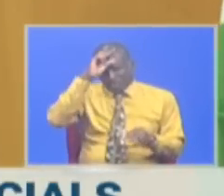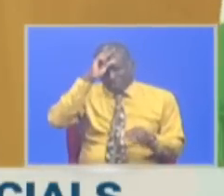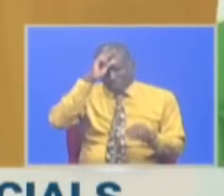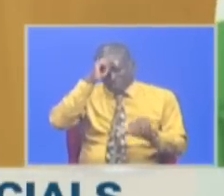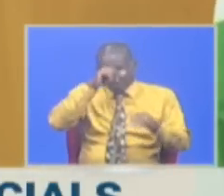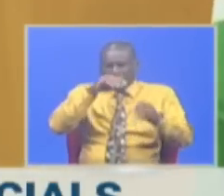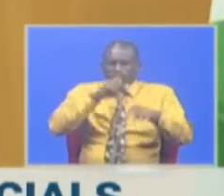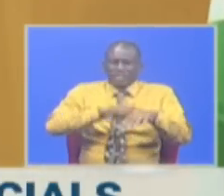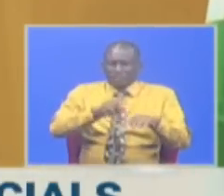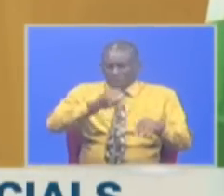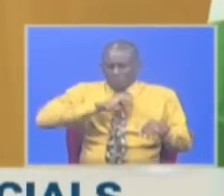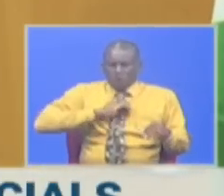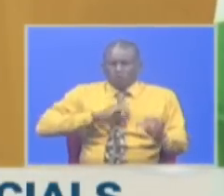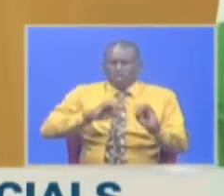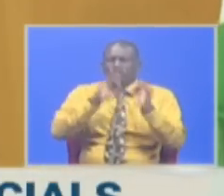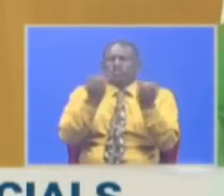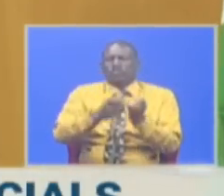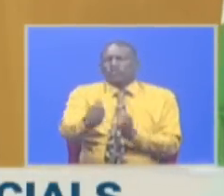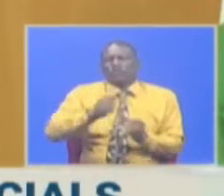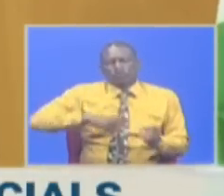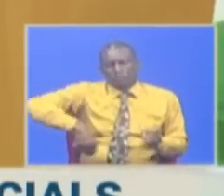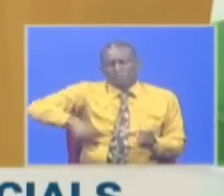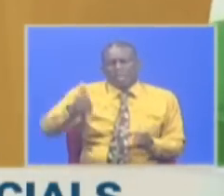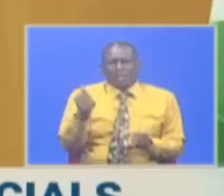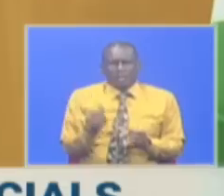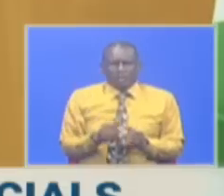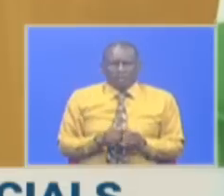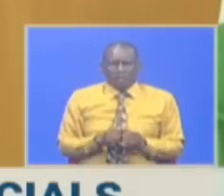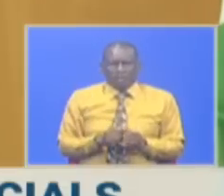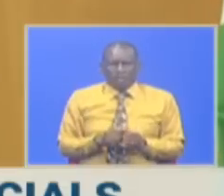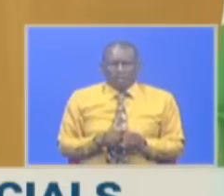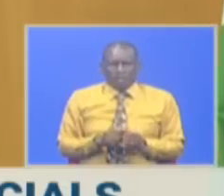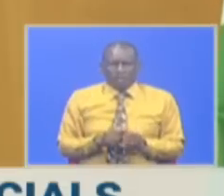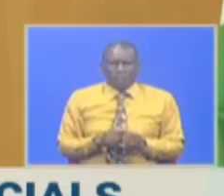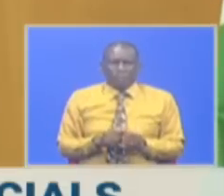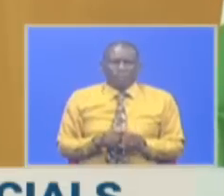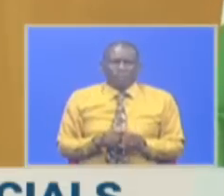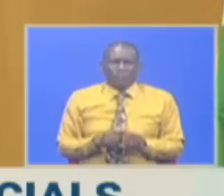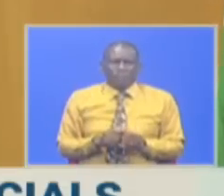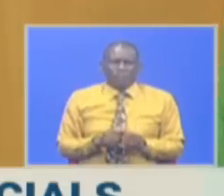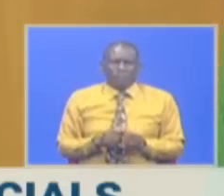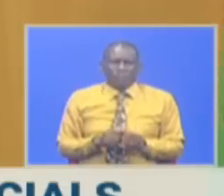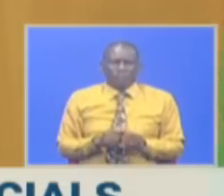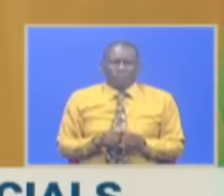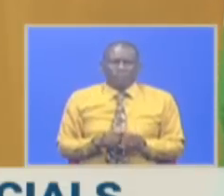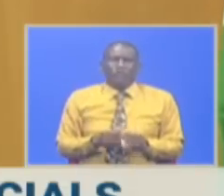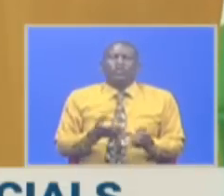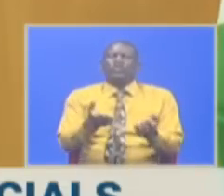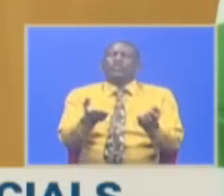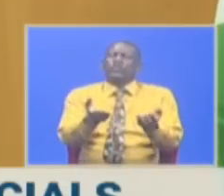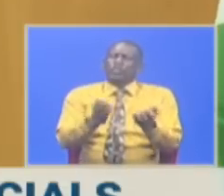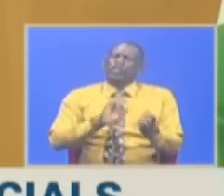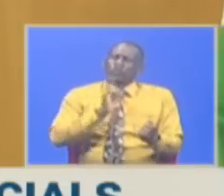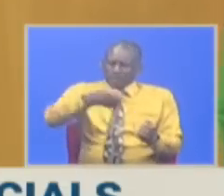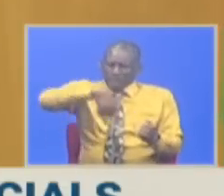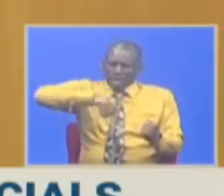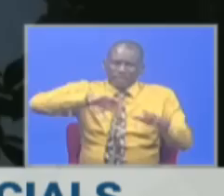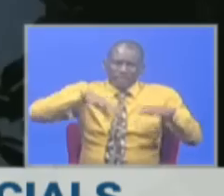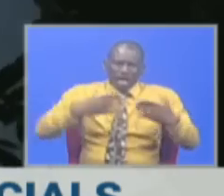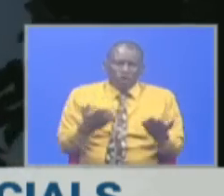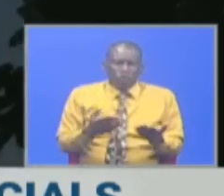institutions refuse to pay, default on it. And you need to tell us how you are going to wind you